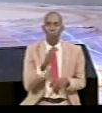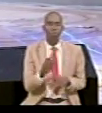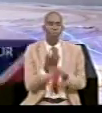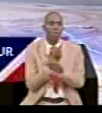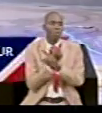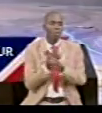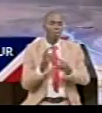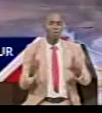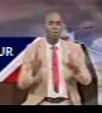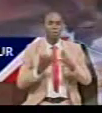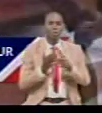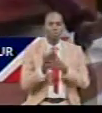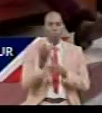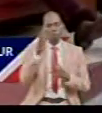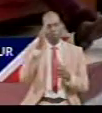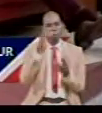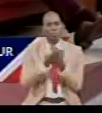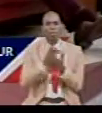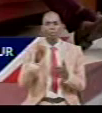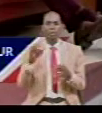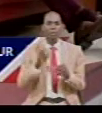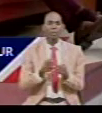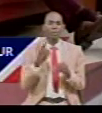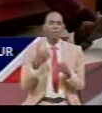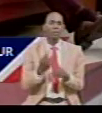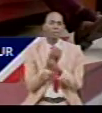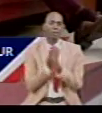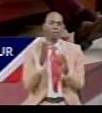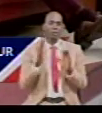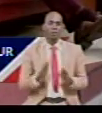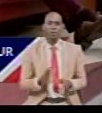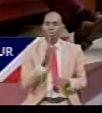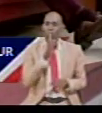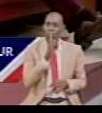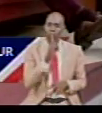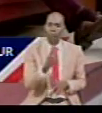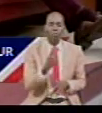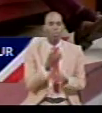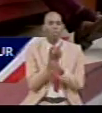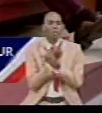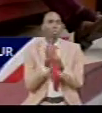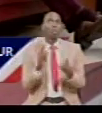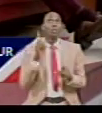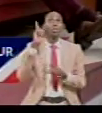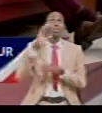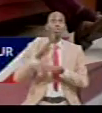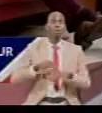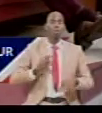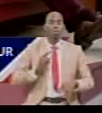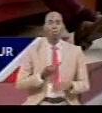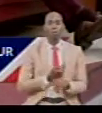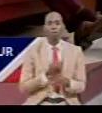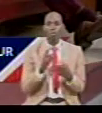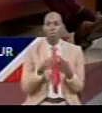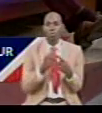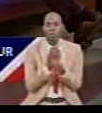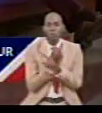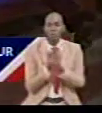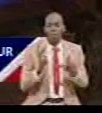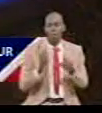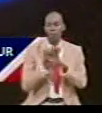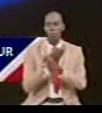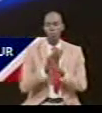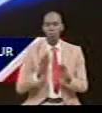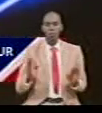through believing in the Savior. True liberty. It calls us to liberty, and there is true